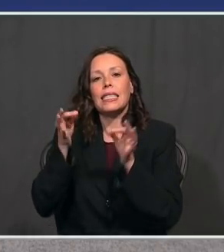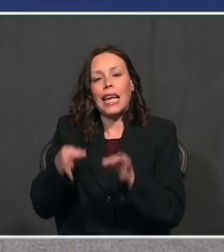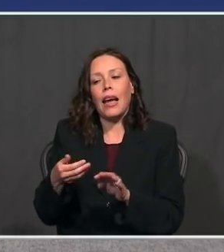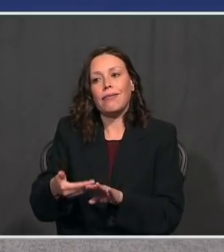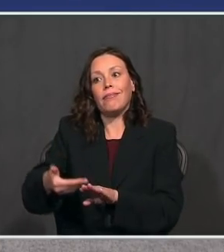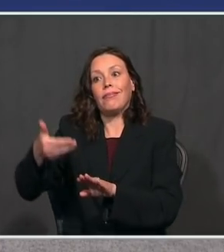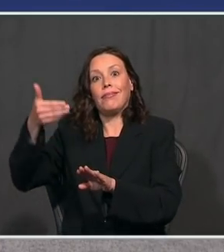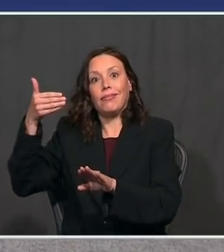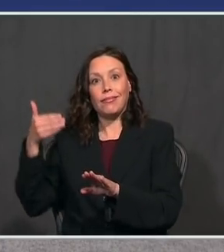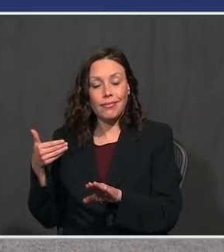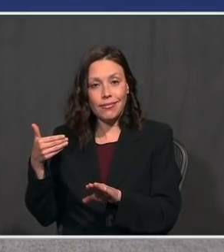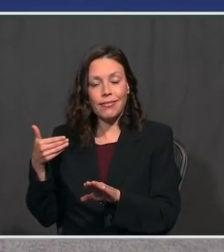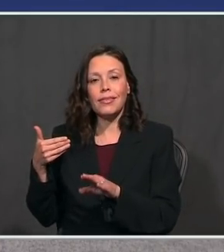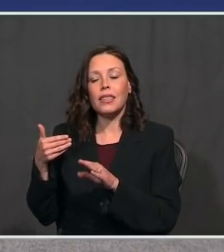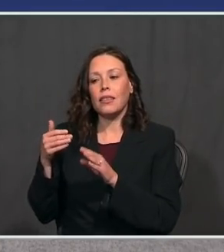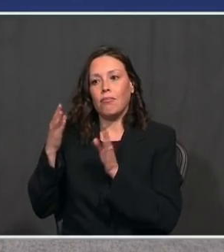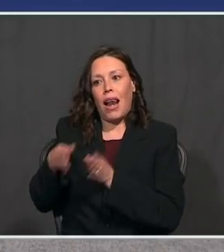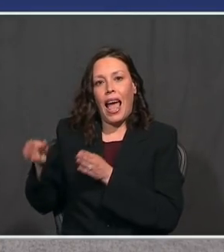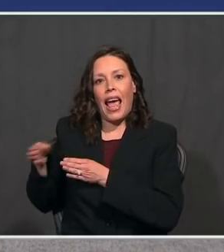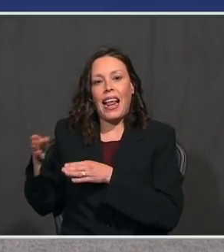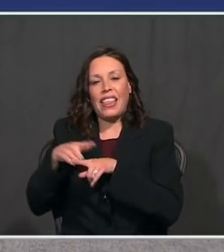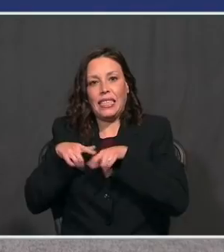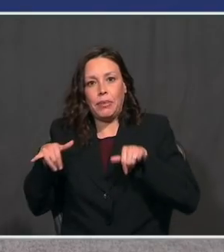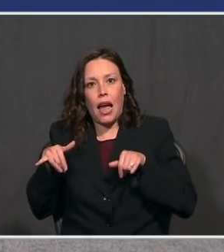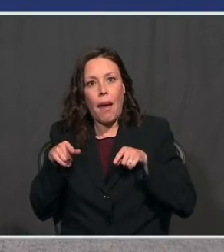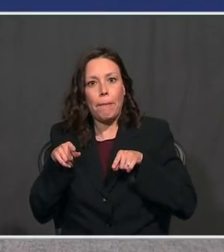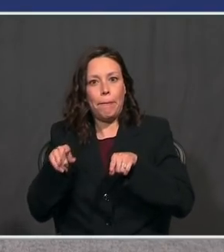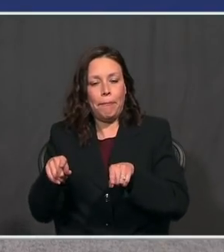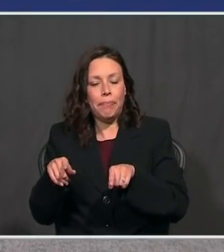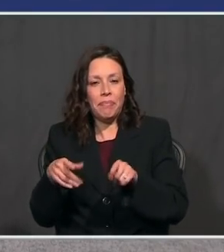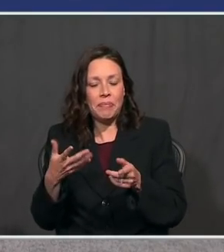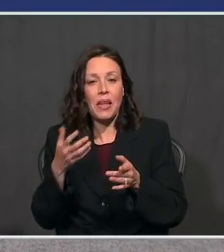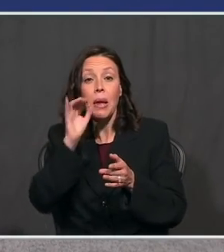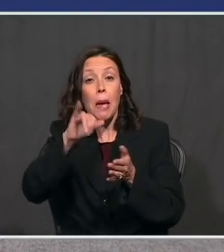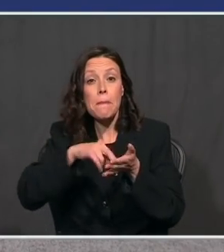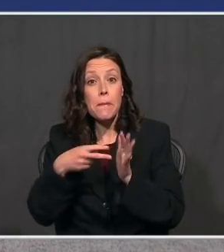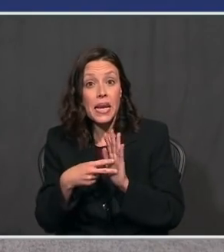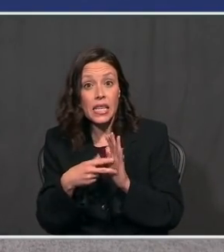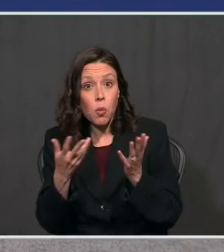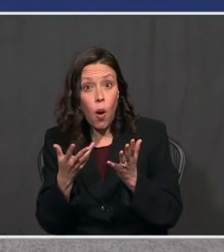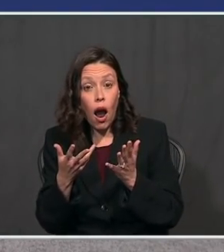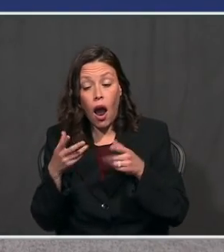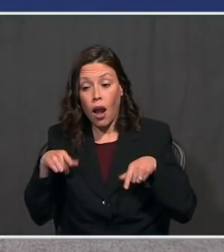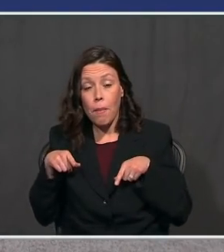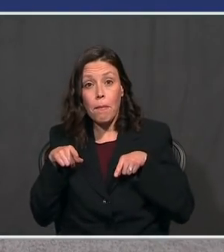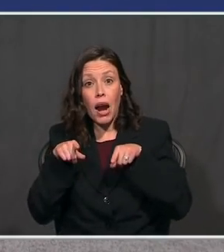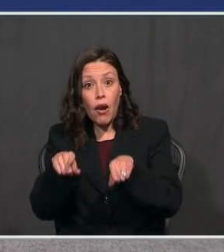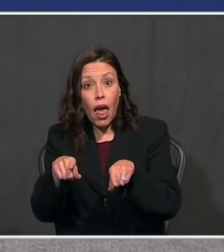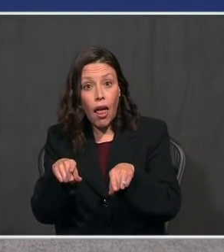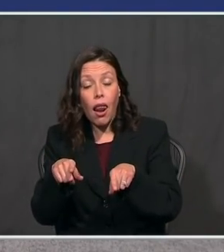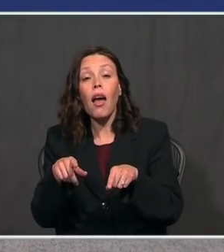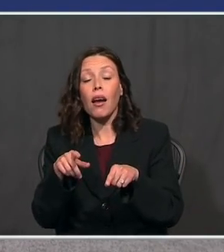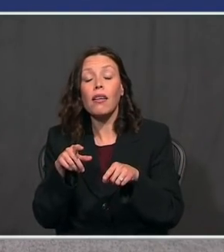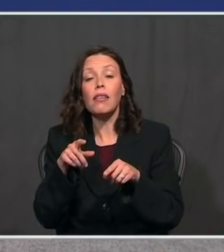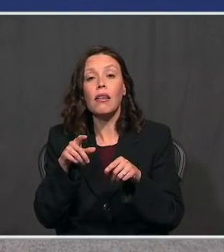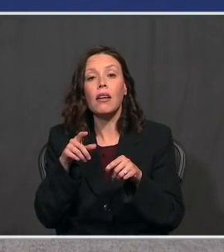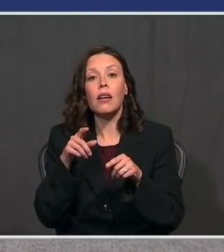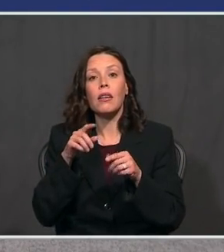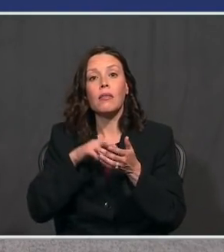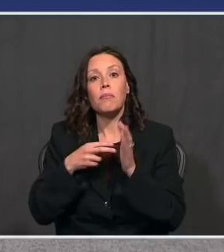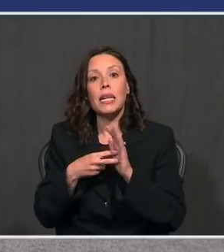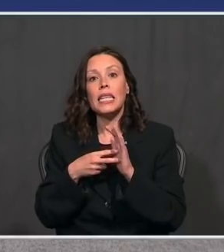vaccine at risk, these were done at the same time. And what that means by doing things parallel in a parallel manner is that